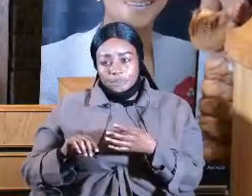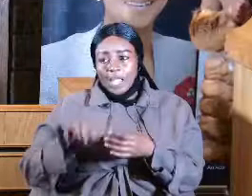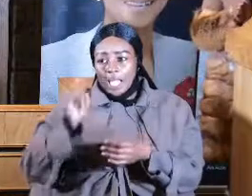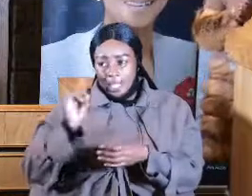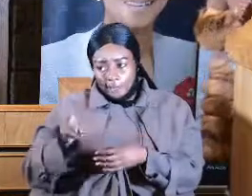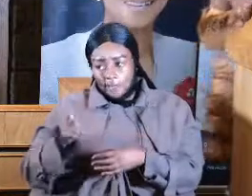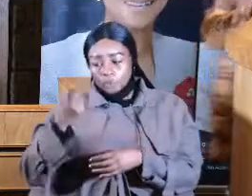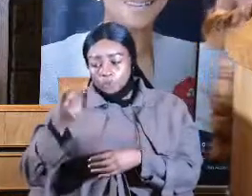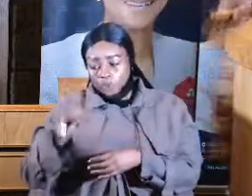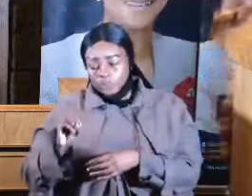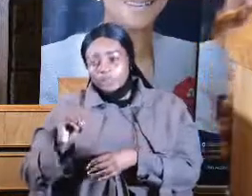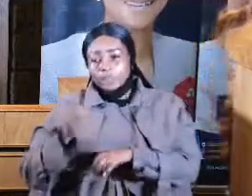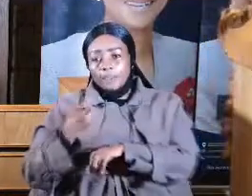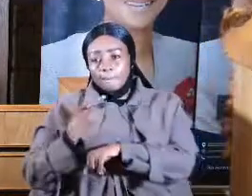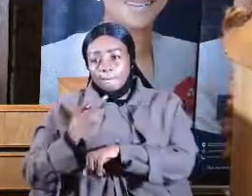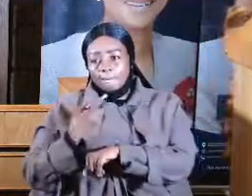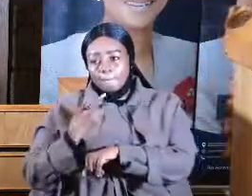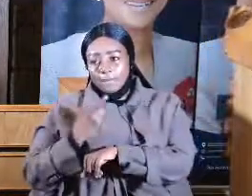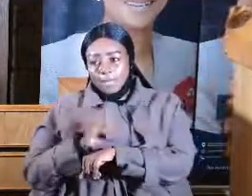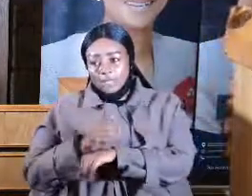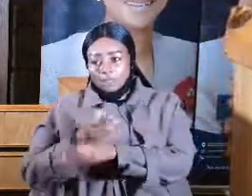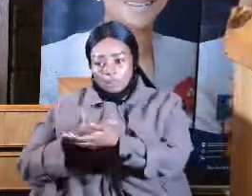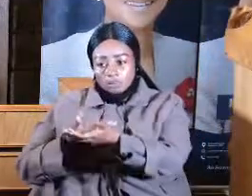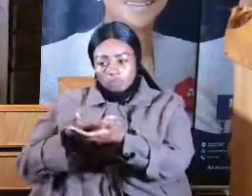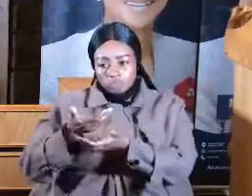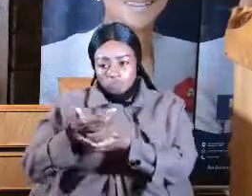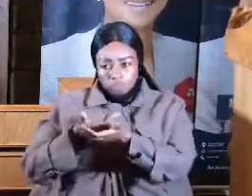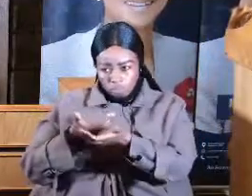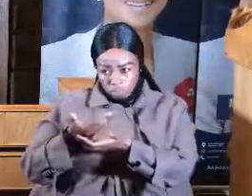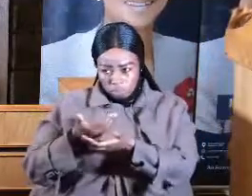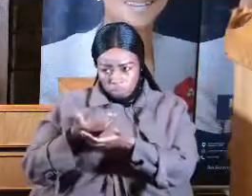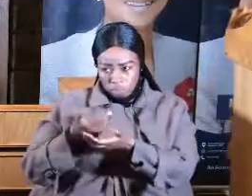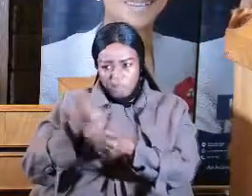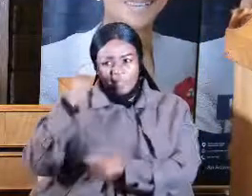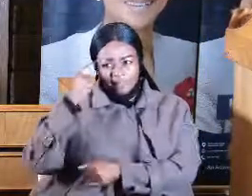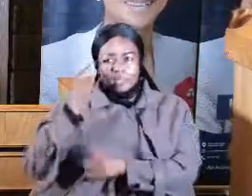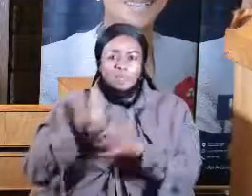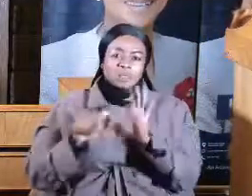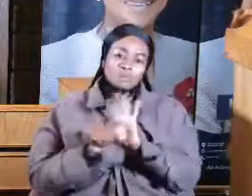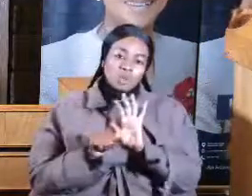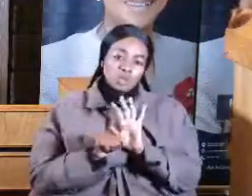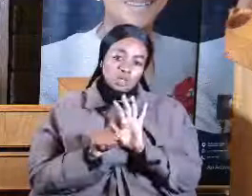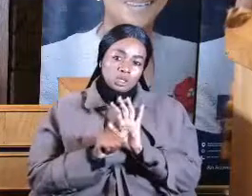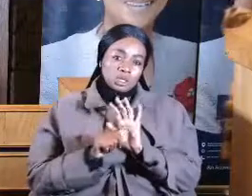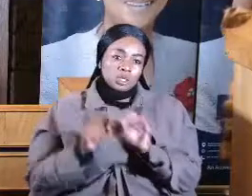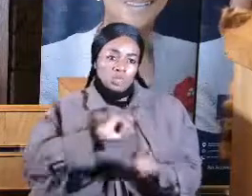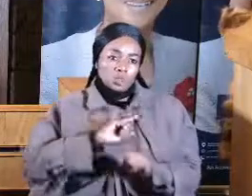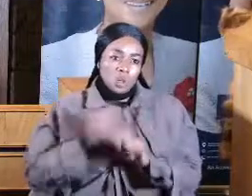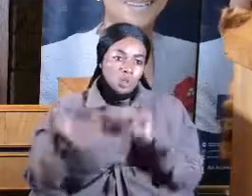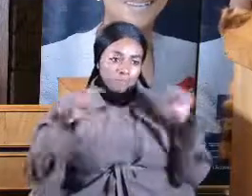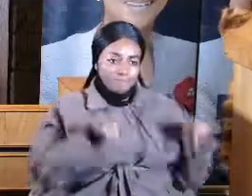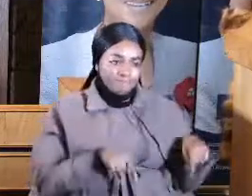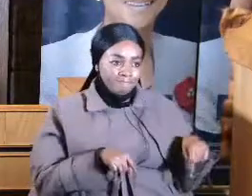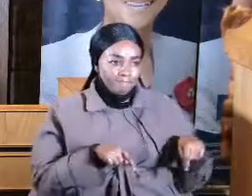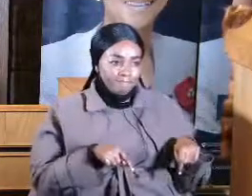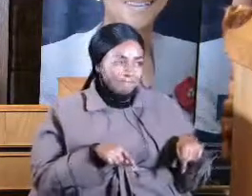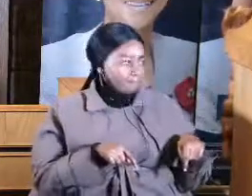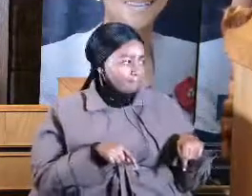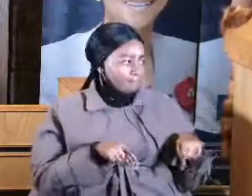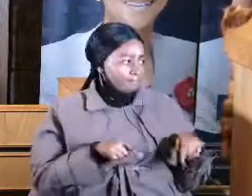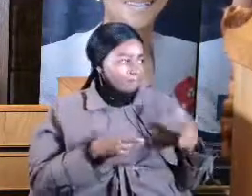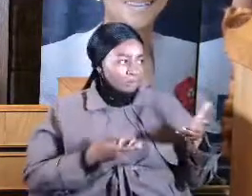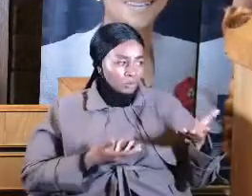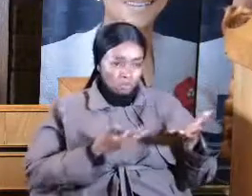20 minutes of engagements, because I think that is the most important thing that you are here for, to speak